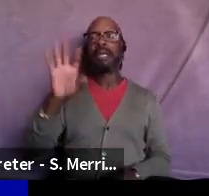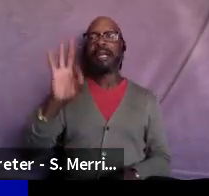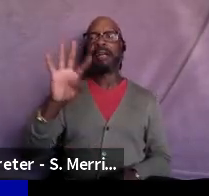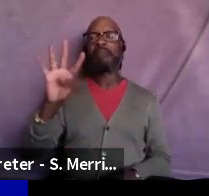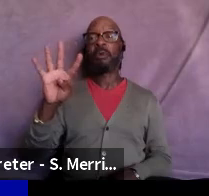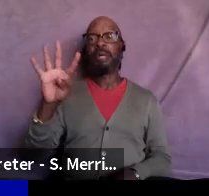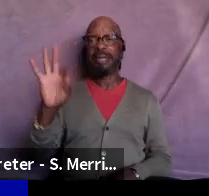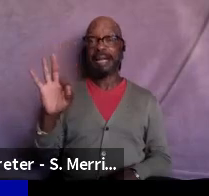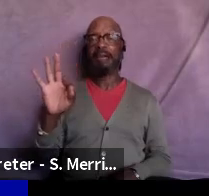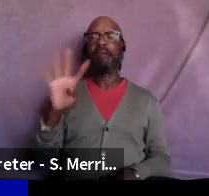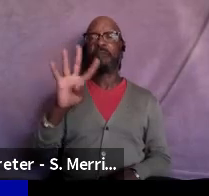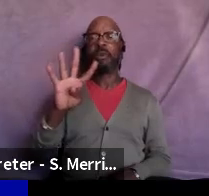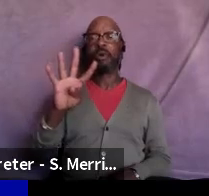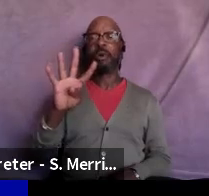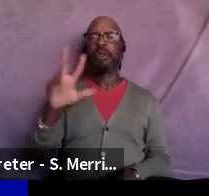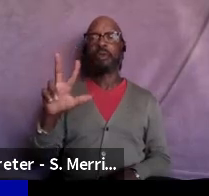1-800-949-4232.